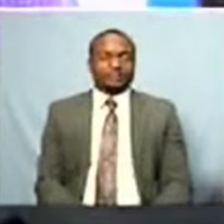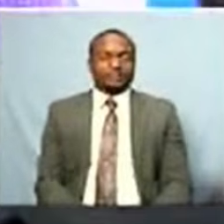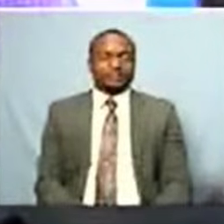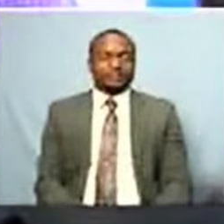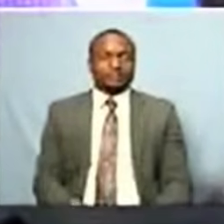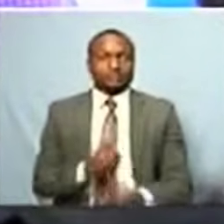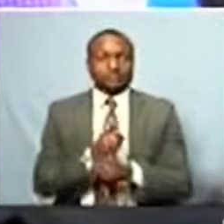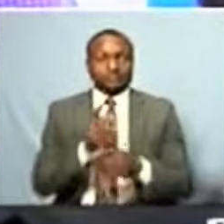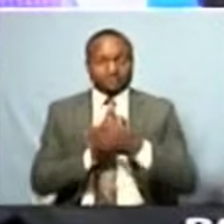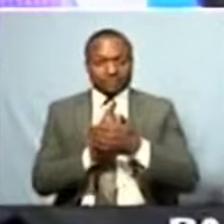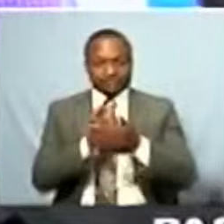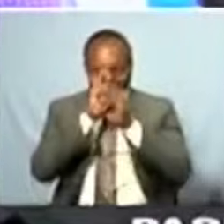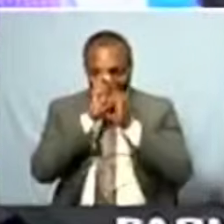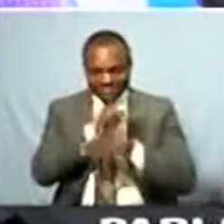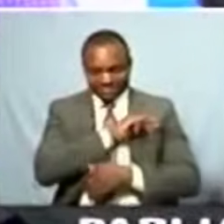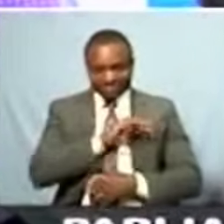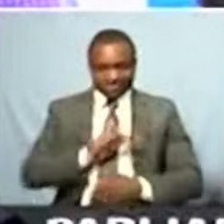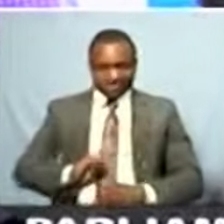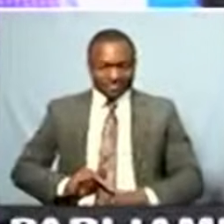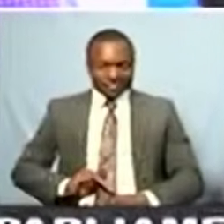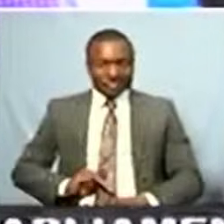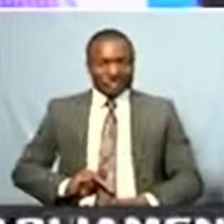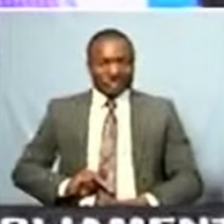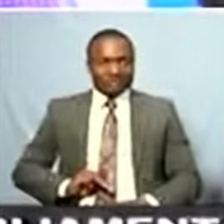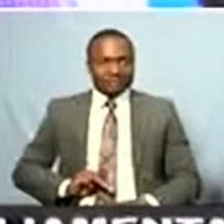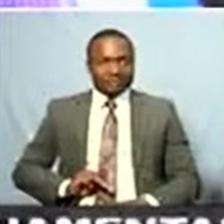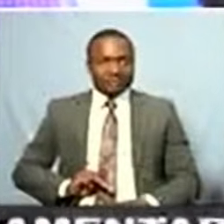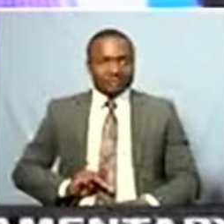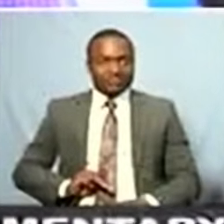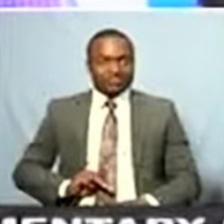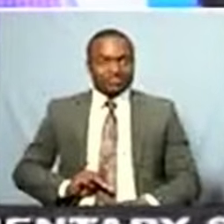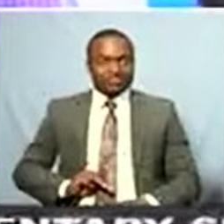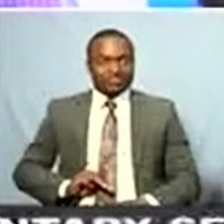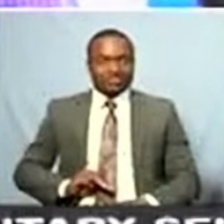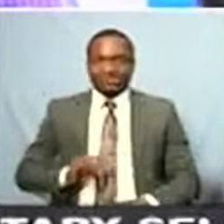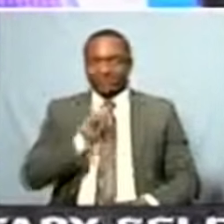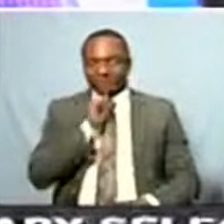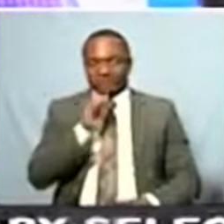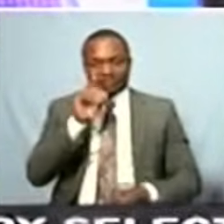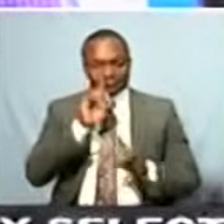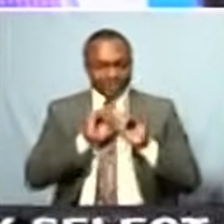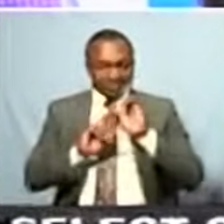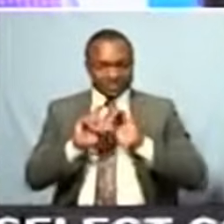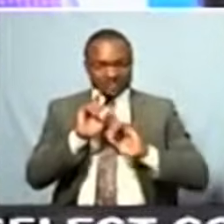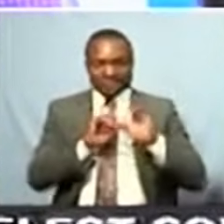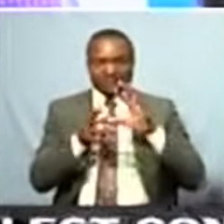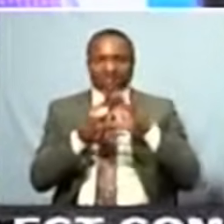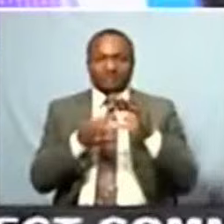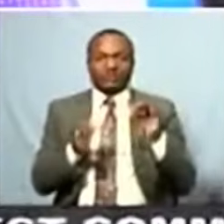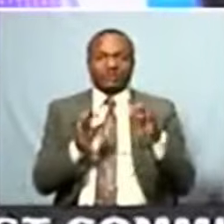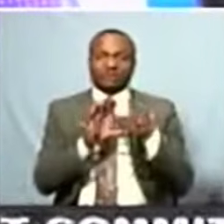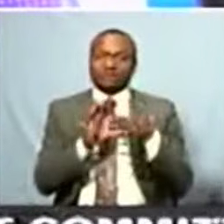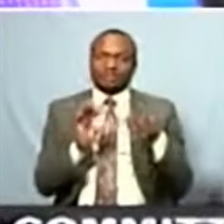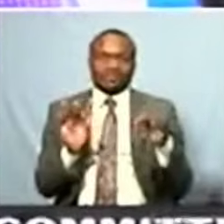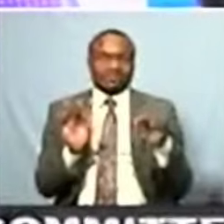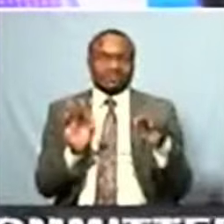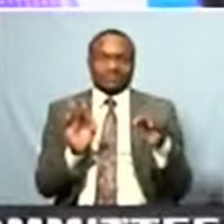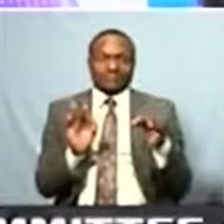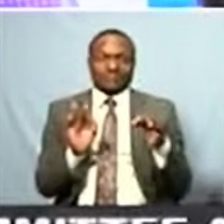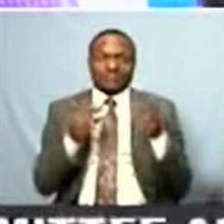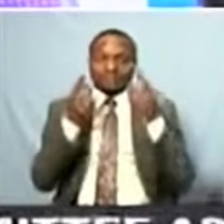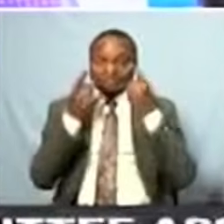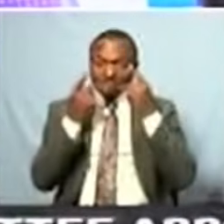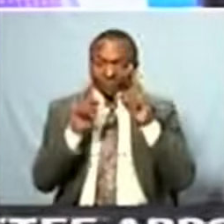Just for guidance, Honorable Member, we may not discuss the speculation in the